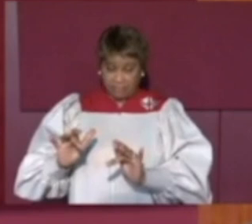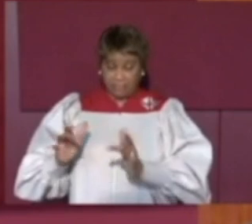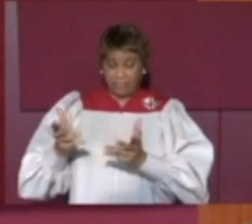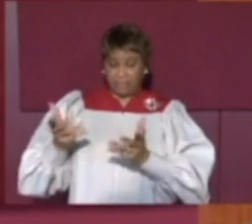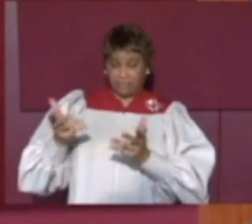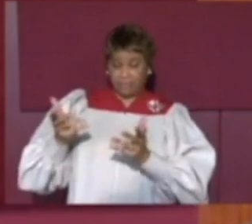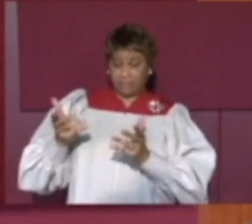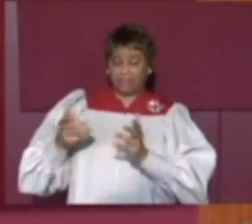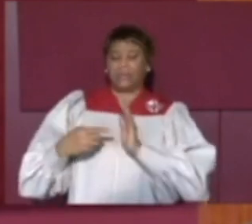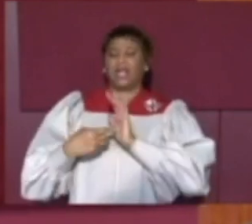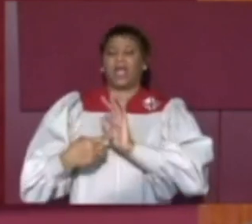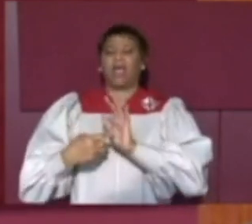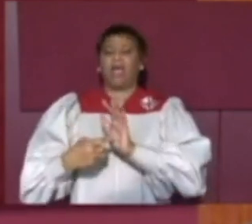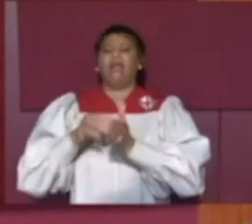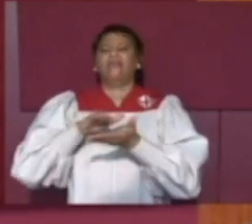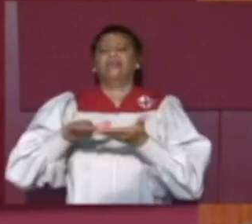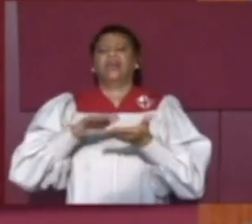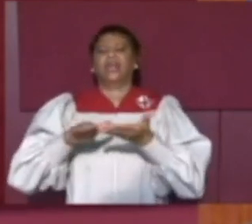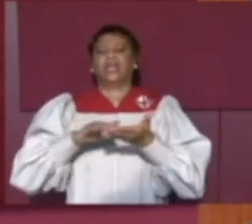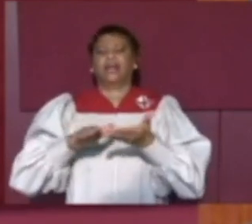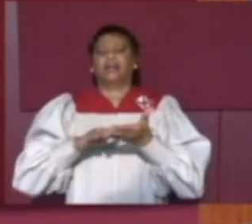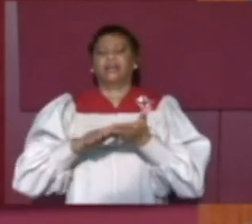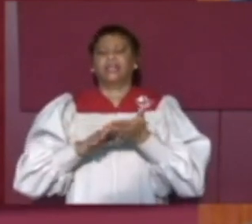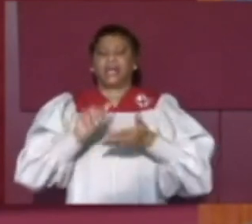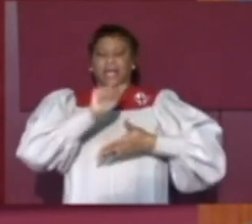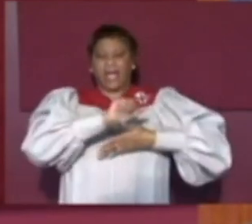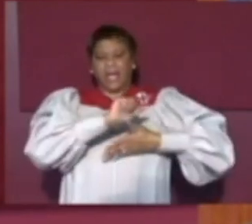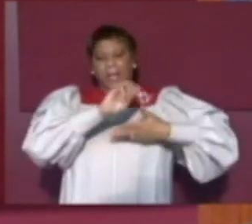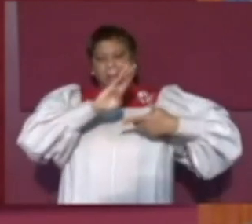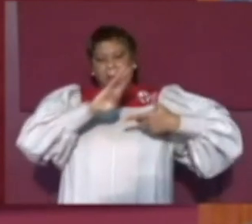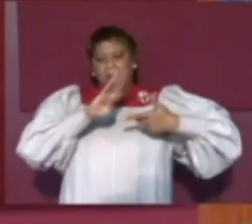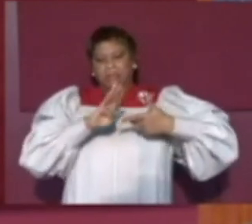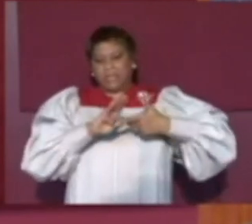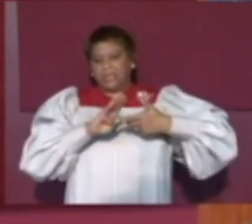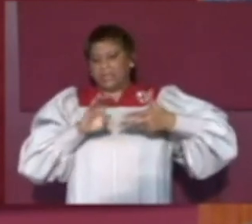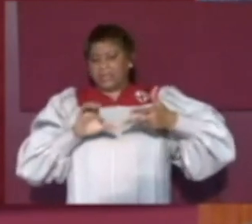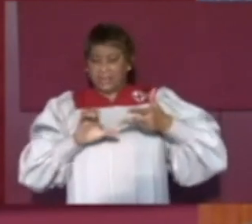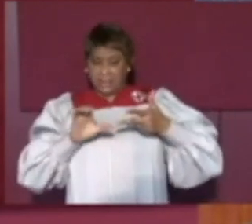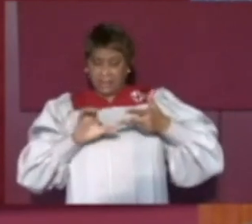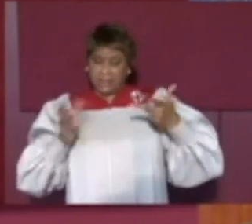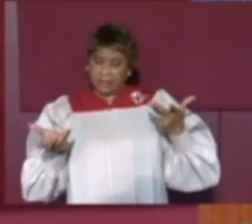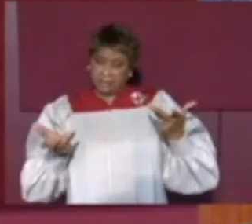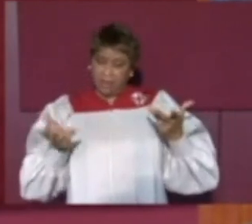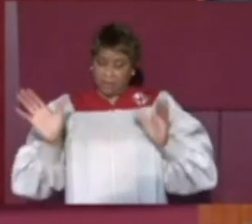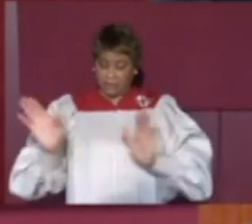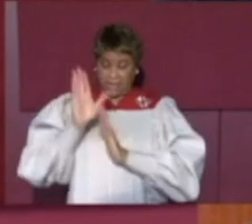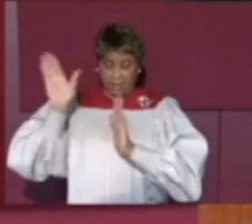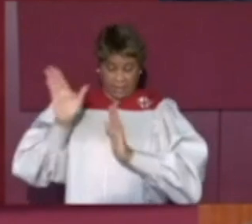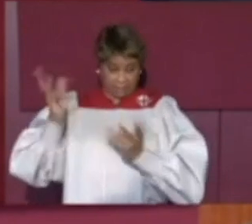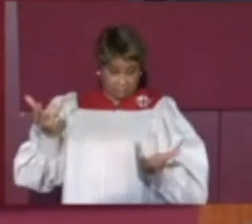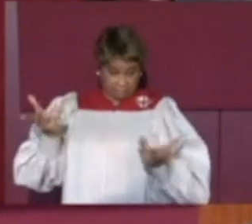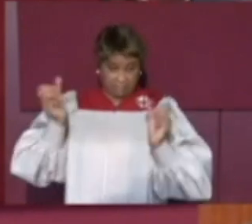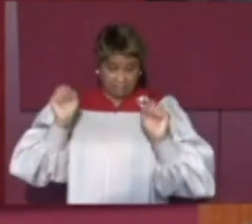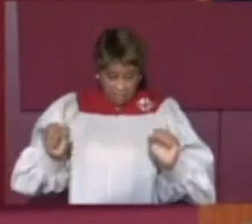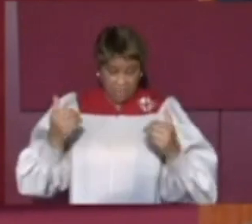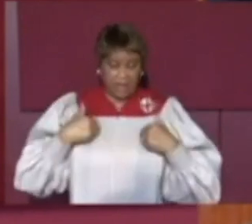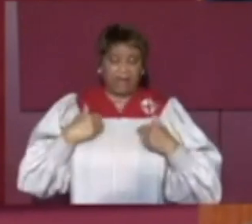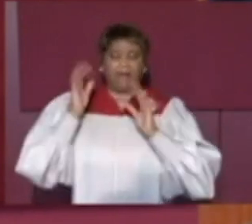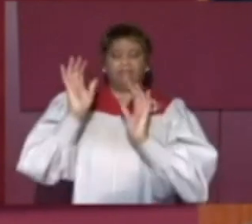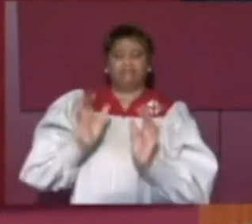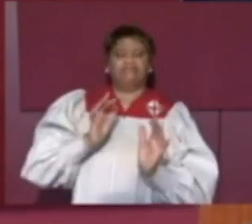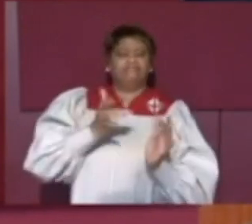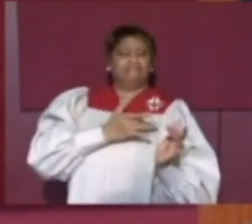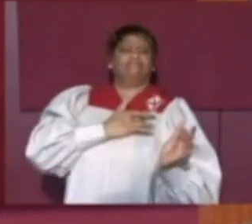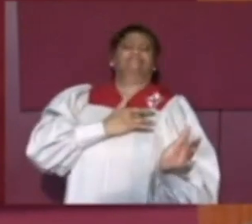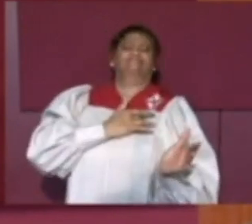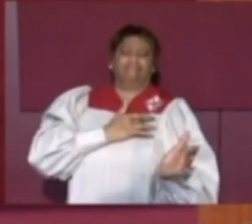compassion, you can be forgiving. Those were our A, B's, and C's under that point on Sunday, that you could have sympathy, that is, you could